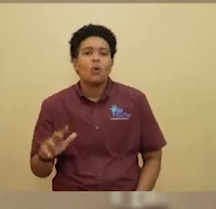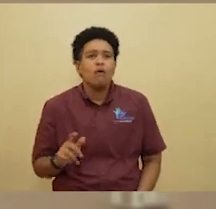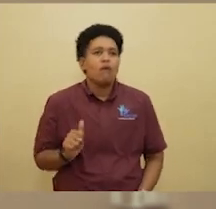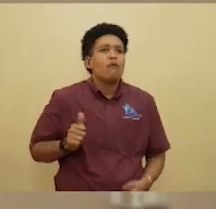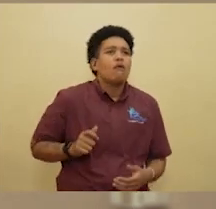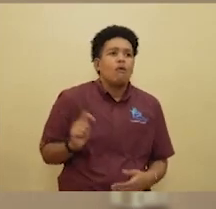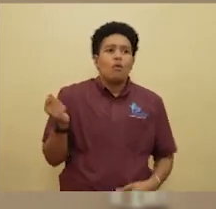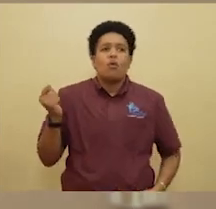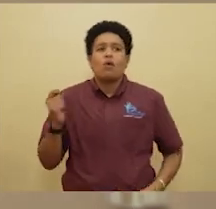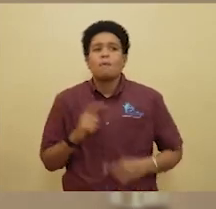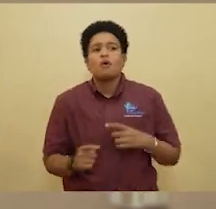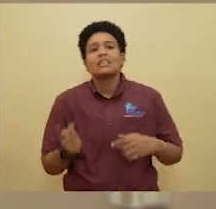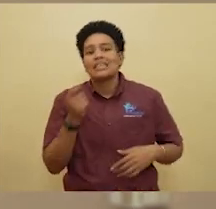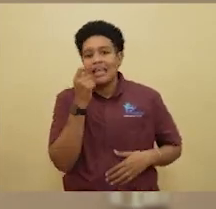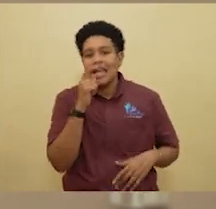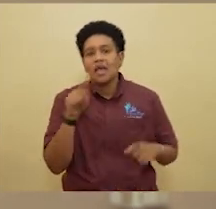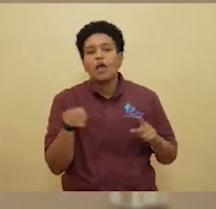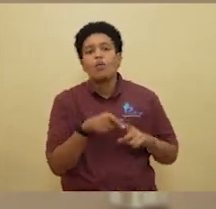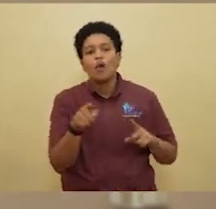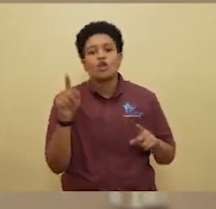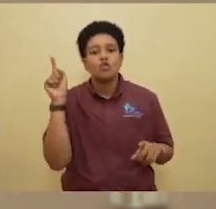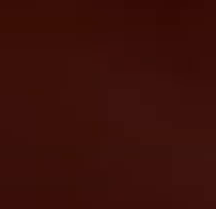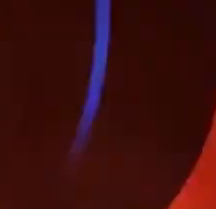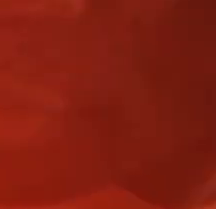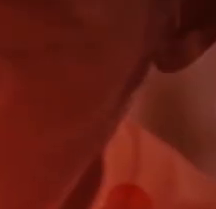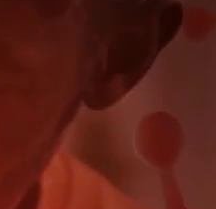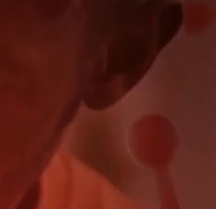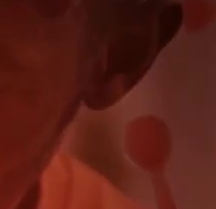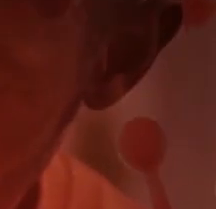take it as you would when you come home.